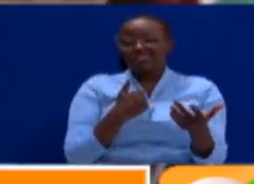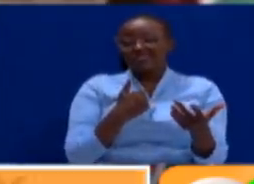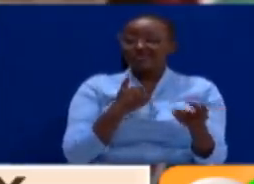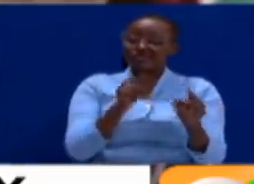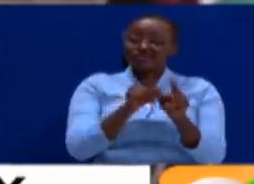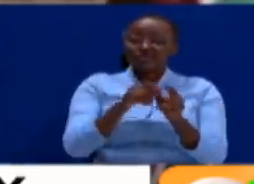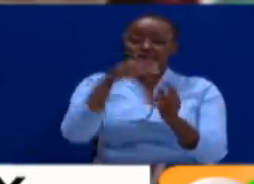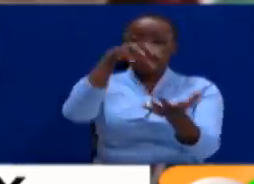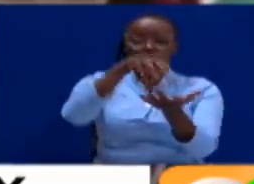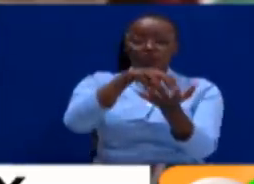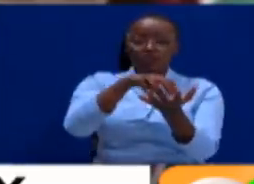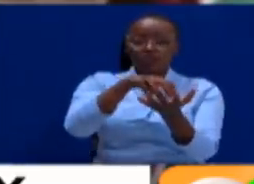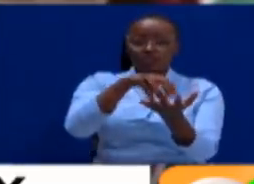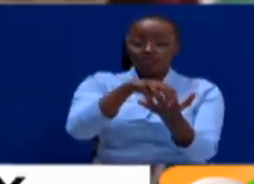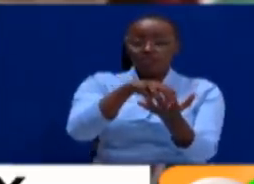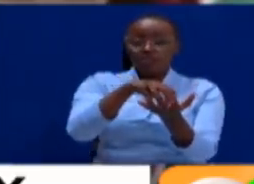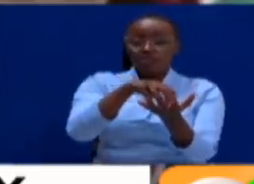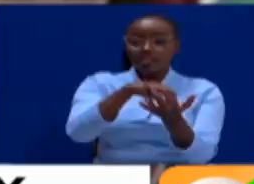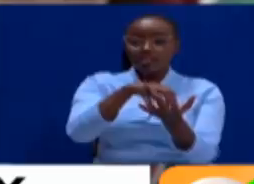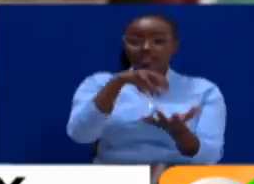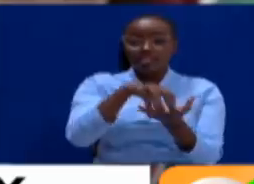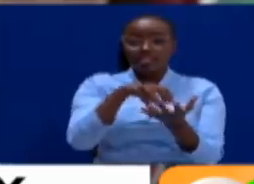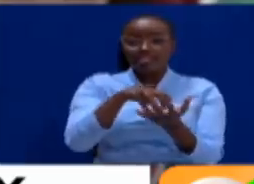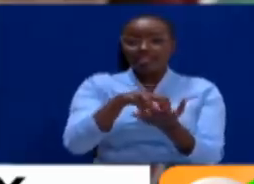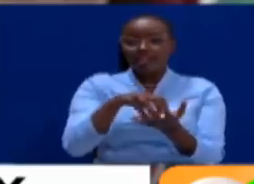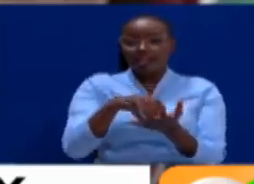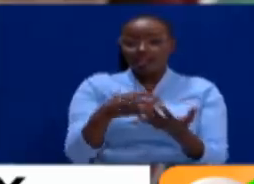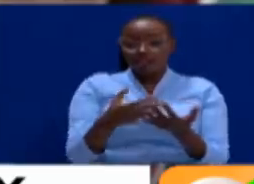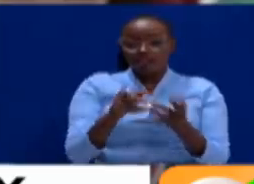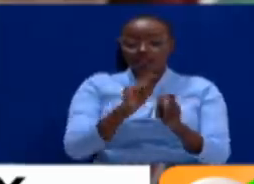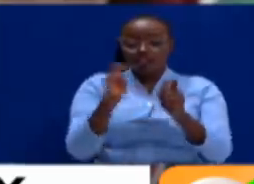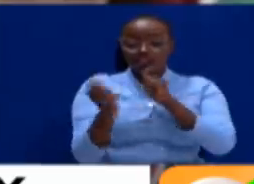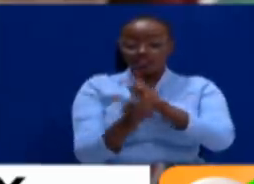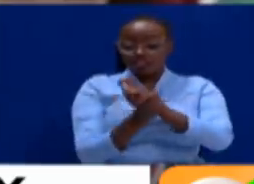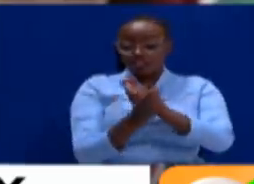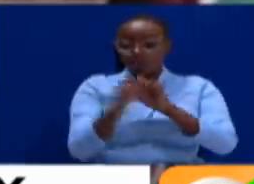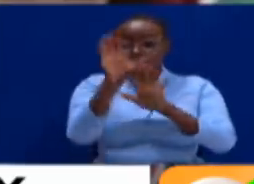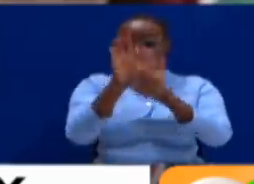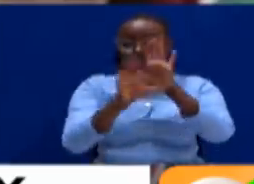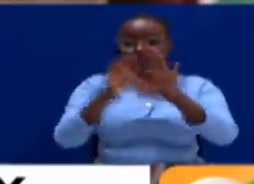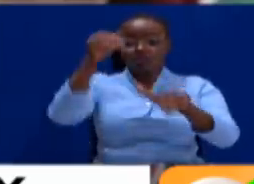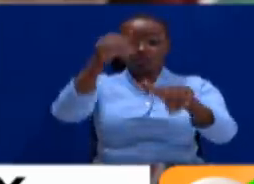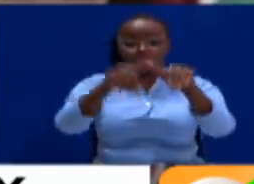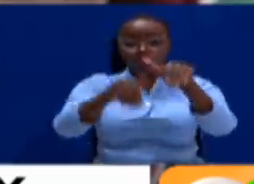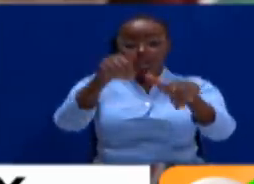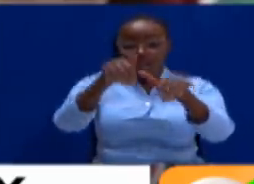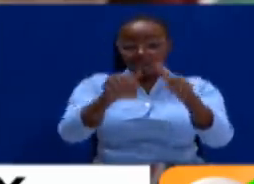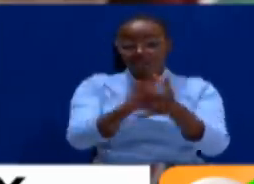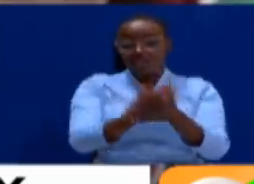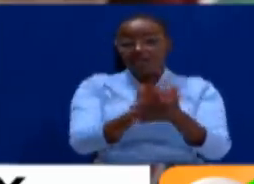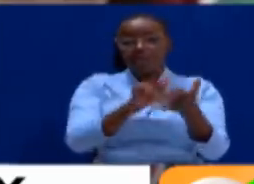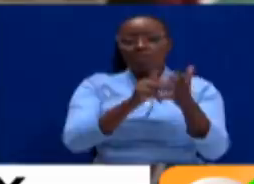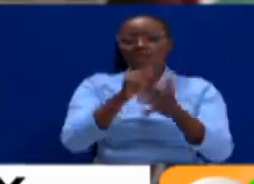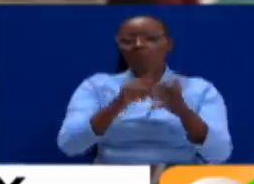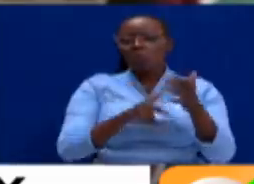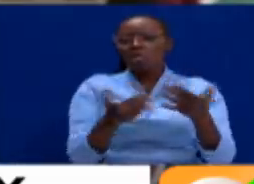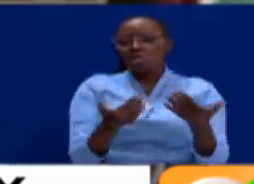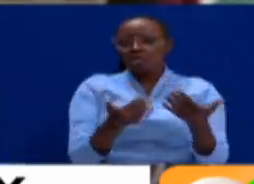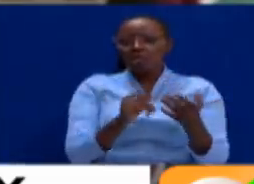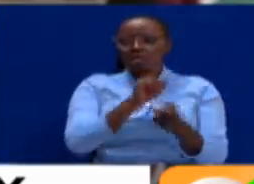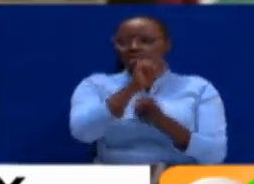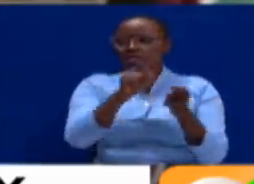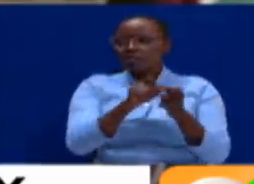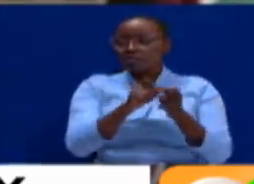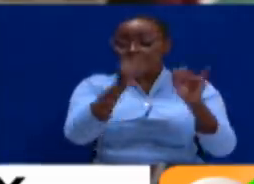the scenario of a referendum to change the constitution to mean that